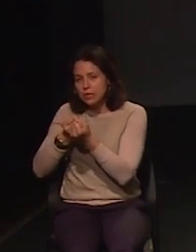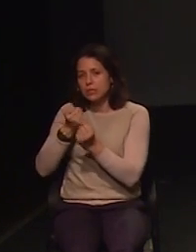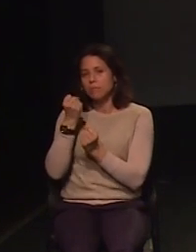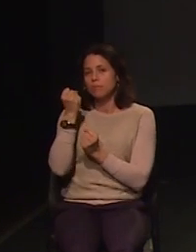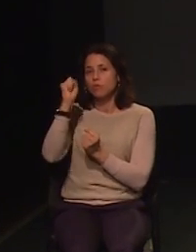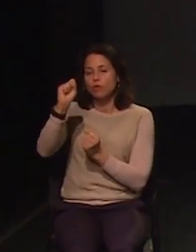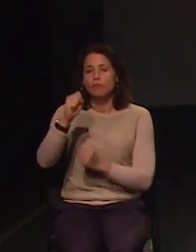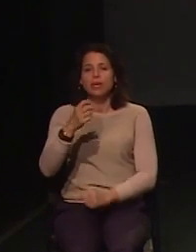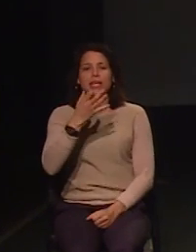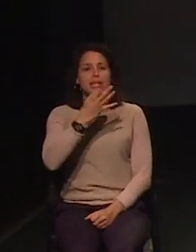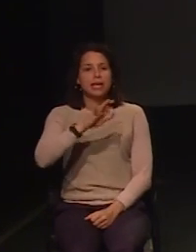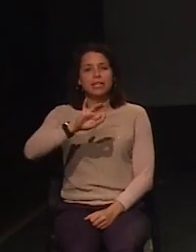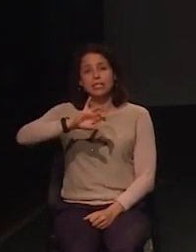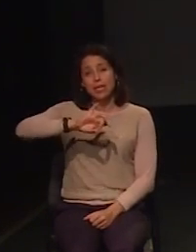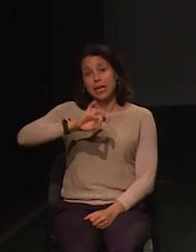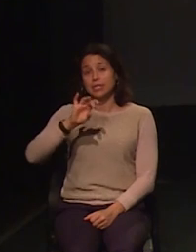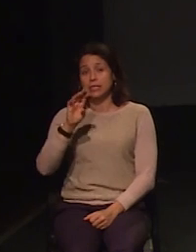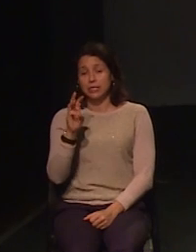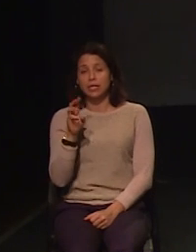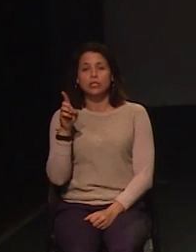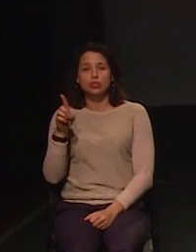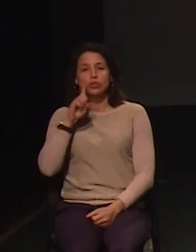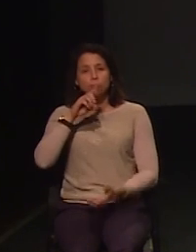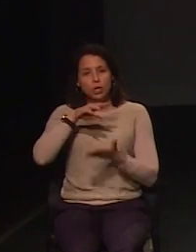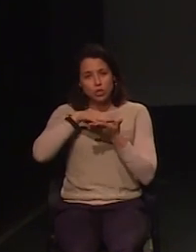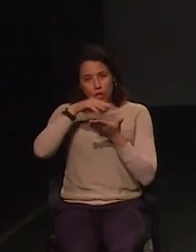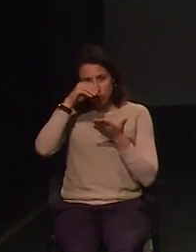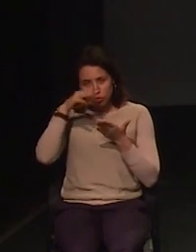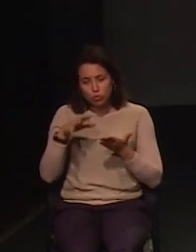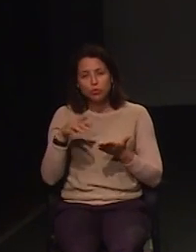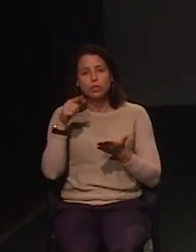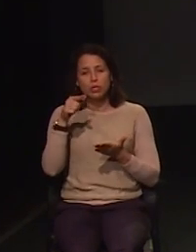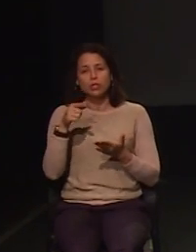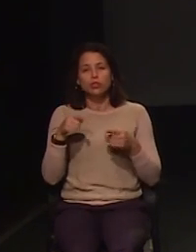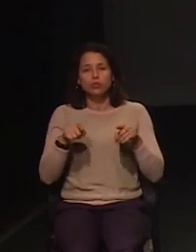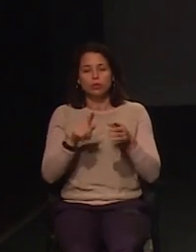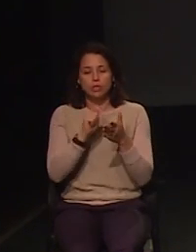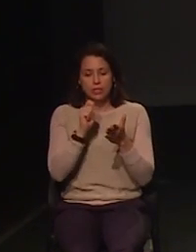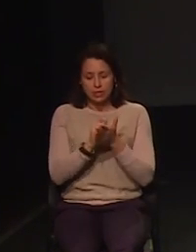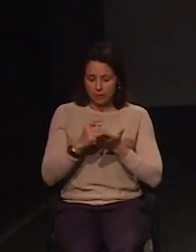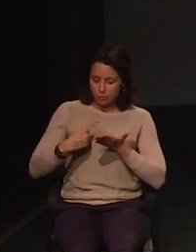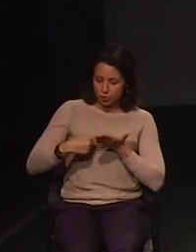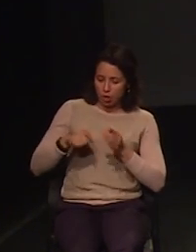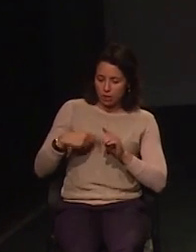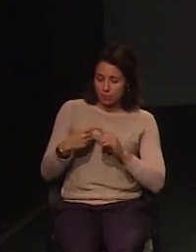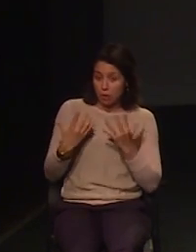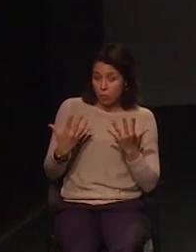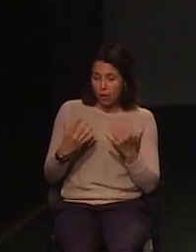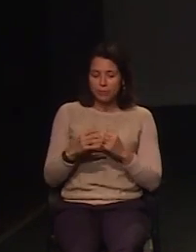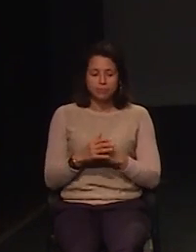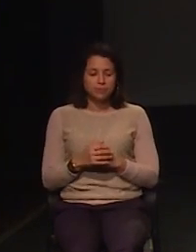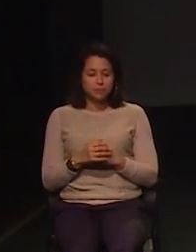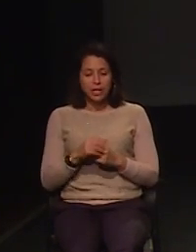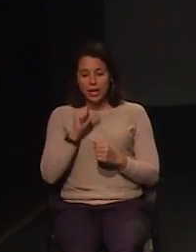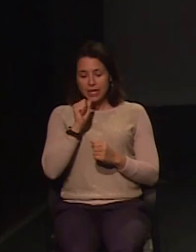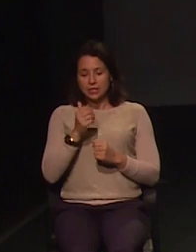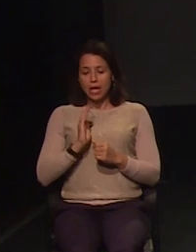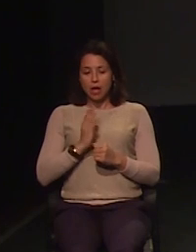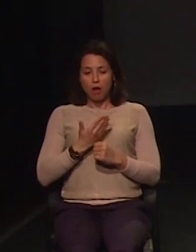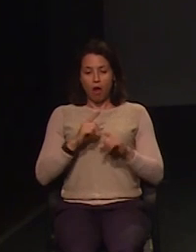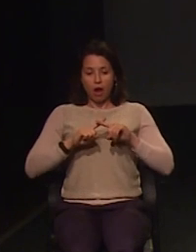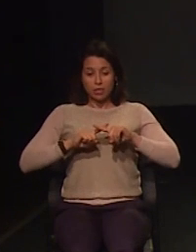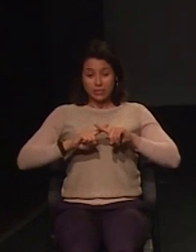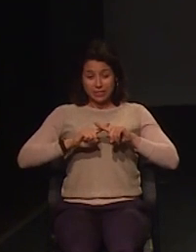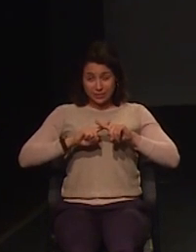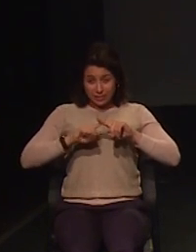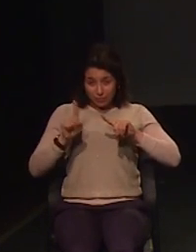term intersectionality, and she was a student of Audre Lorde that talks about, you know, that it's not our differences that is the problem, it's our erasure of our